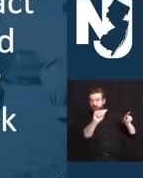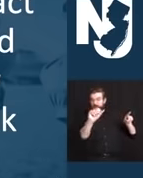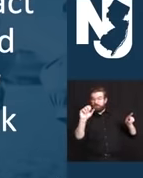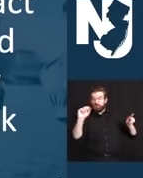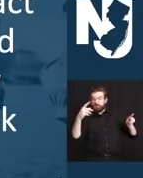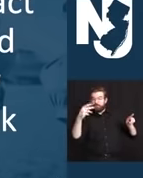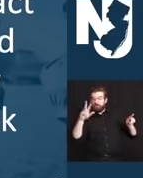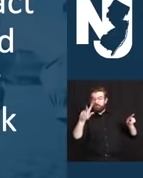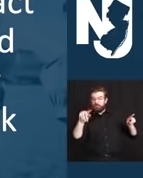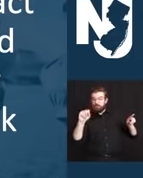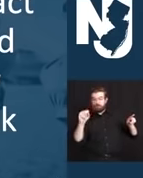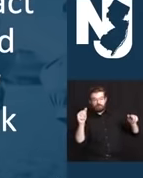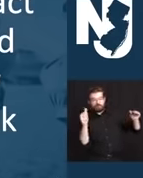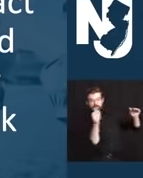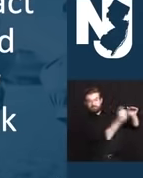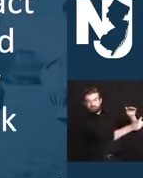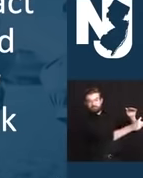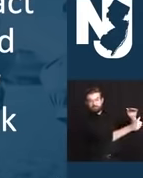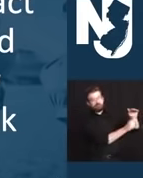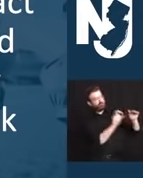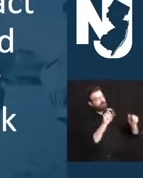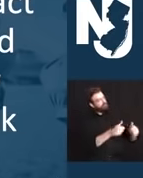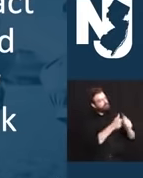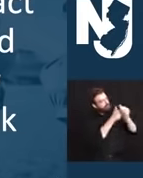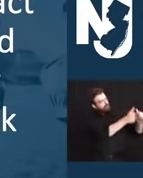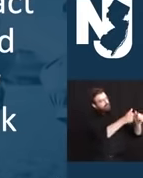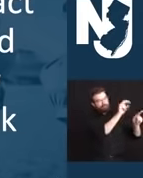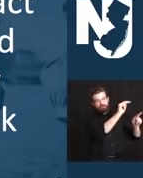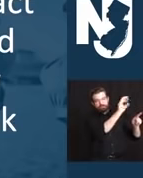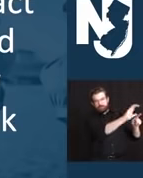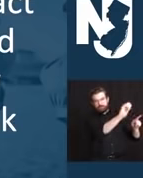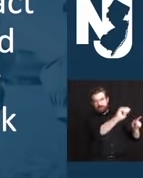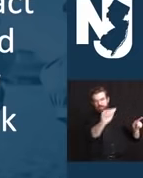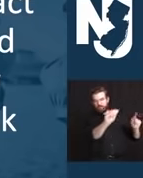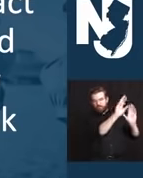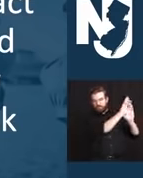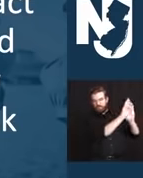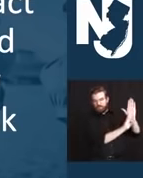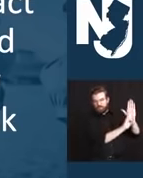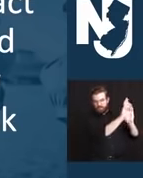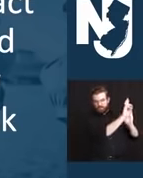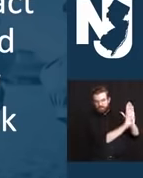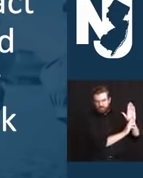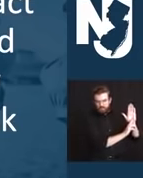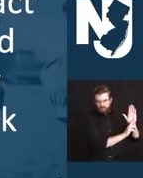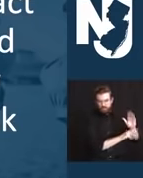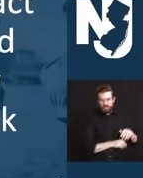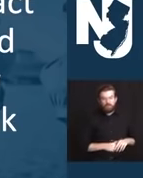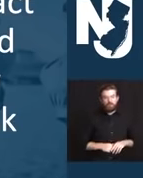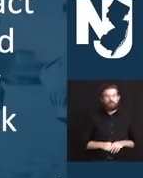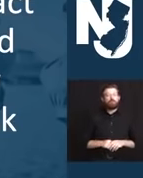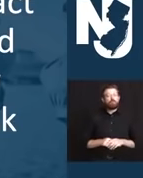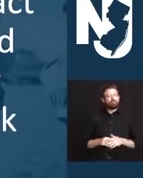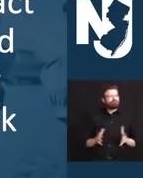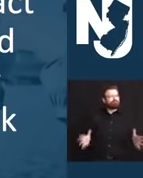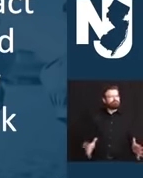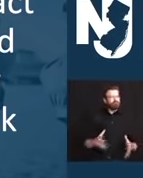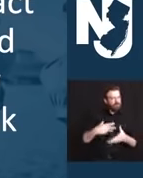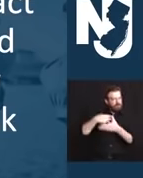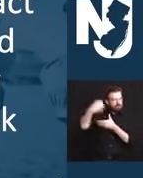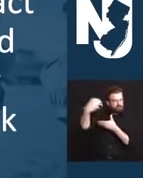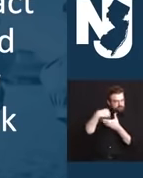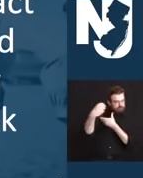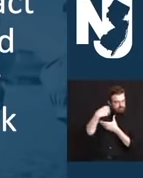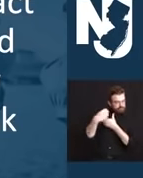rules. But we do feel confident that in an outdoor setting and with the proper public health and safety protocols